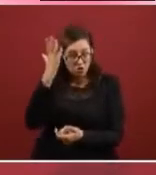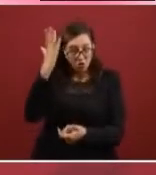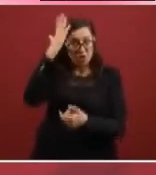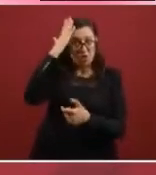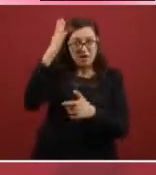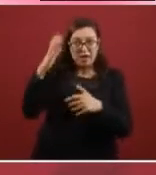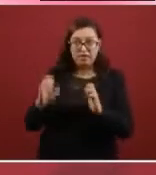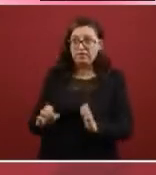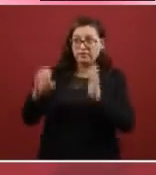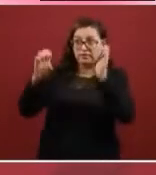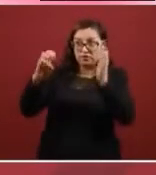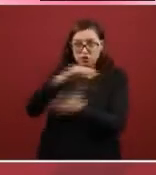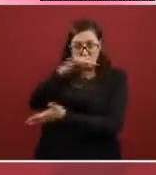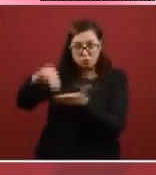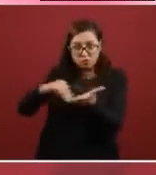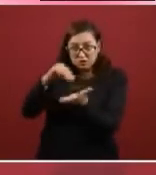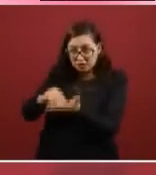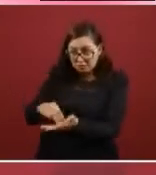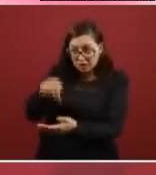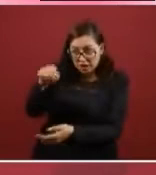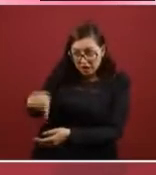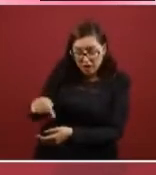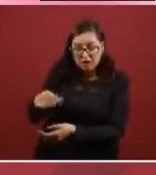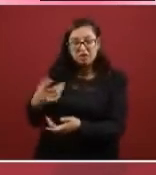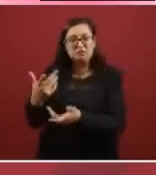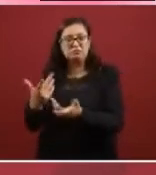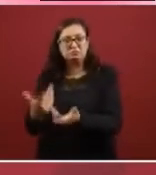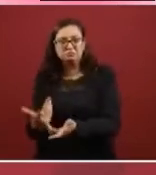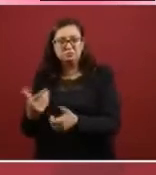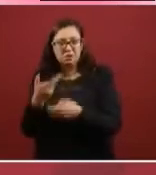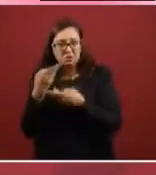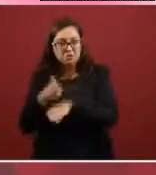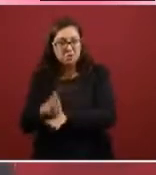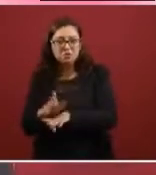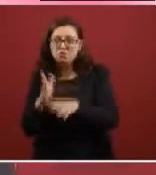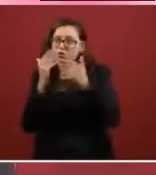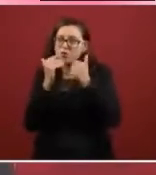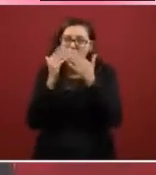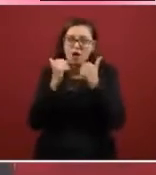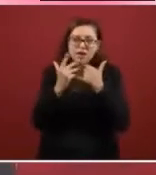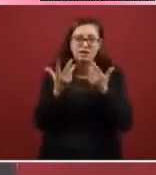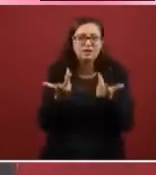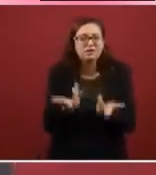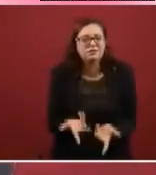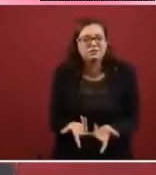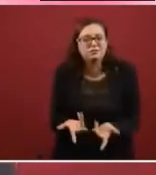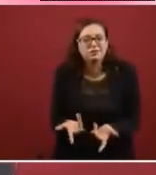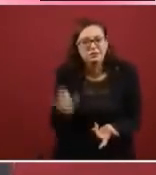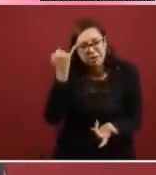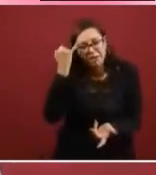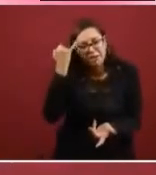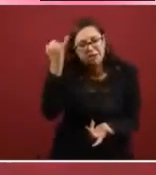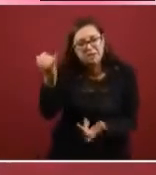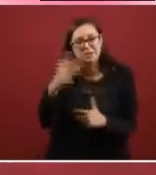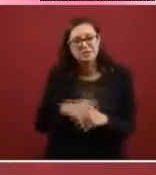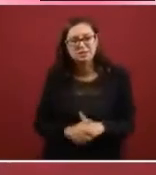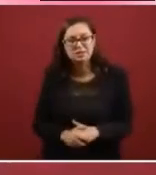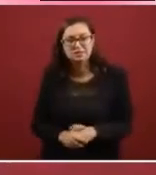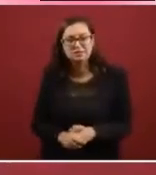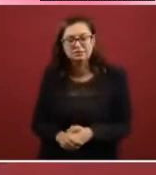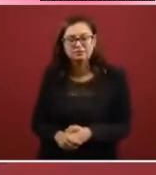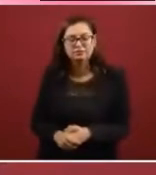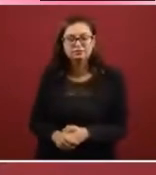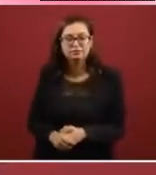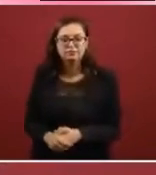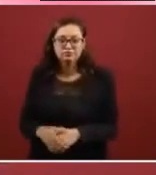nosotros tenemos como propósito so entregar los apoyos de manera this, directa, una tarjeta. We wanted to